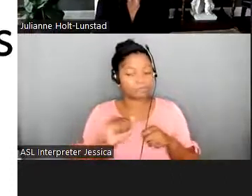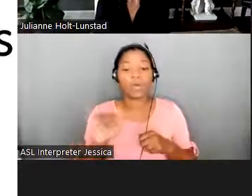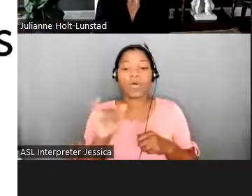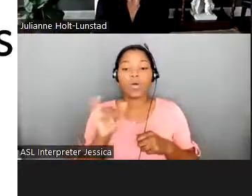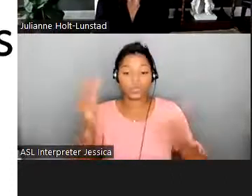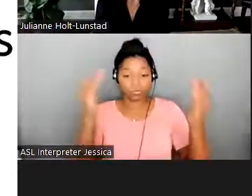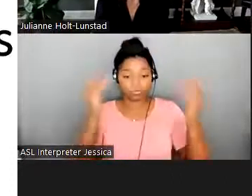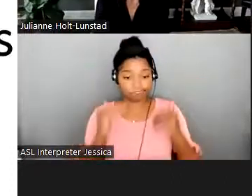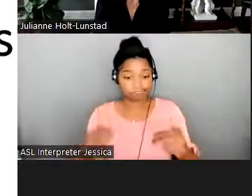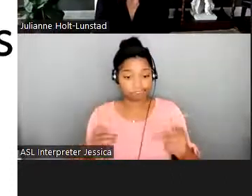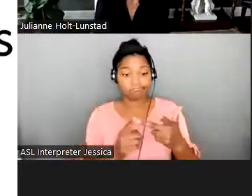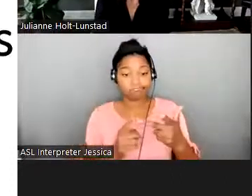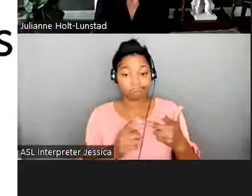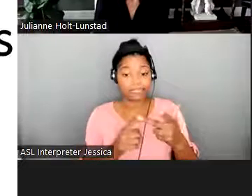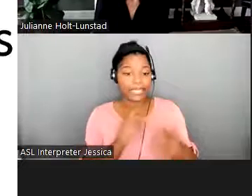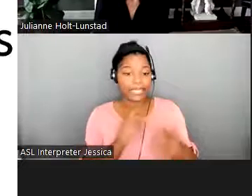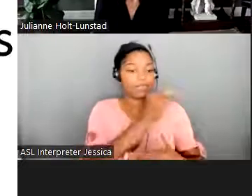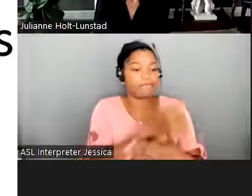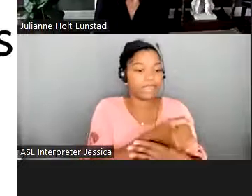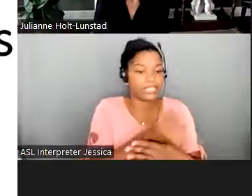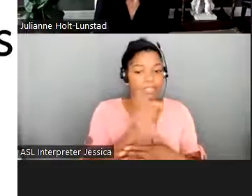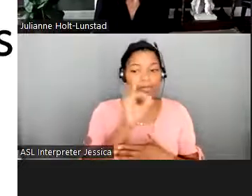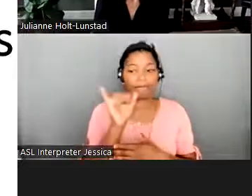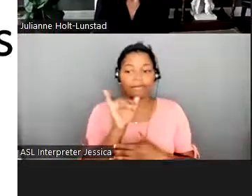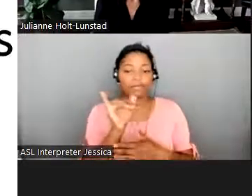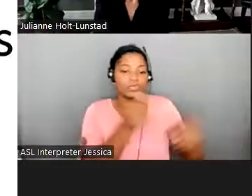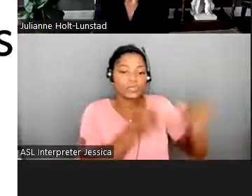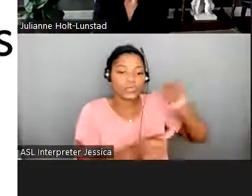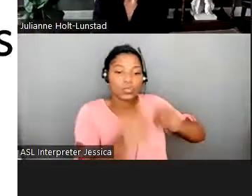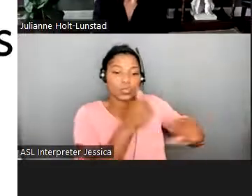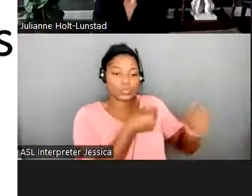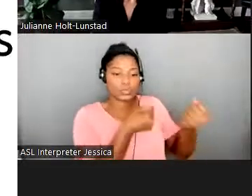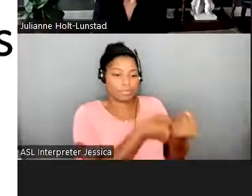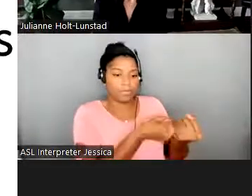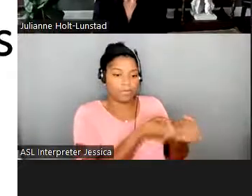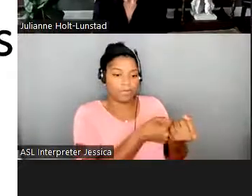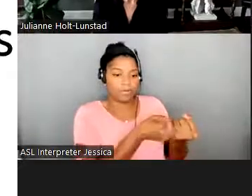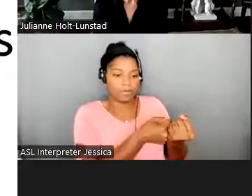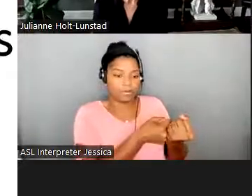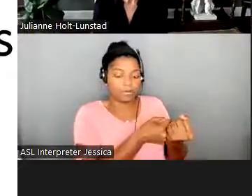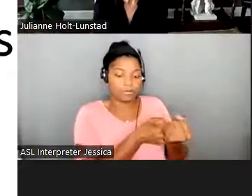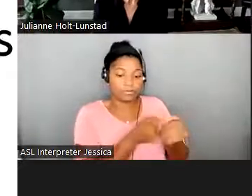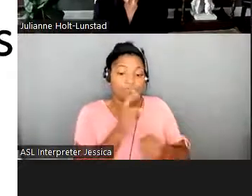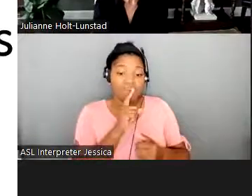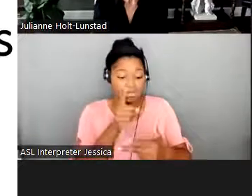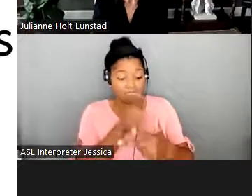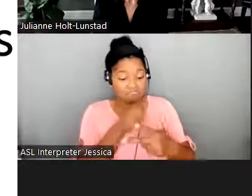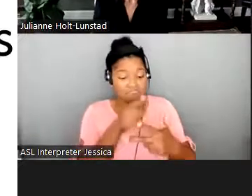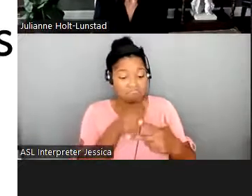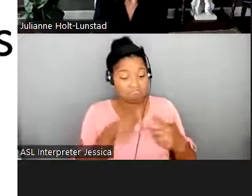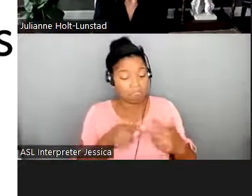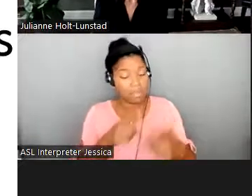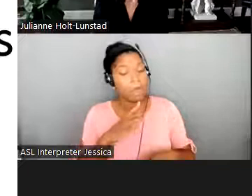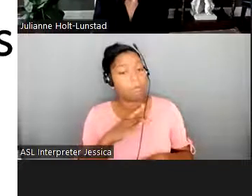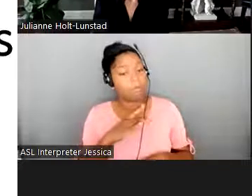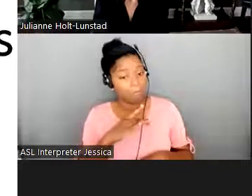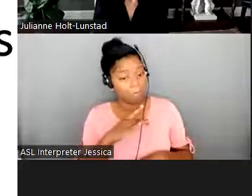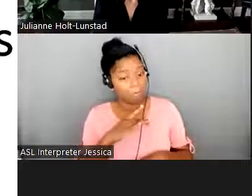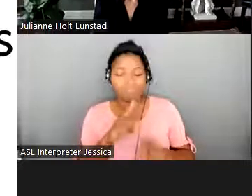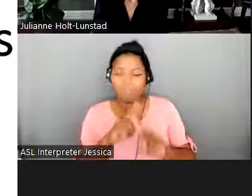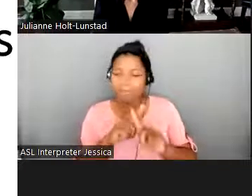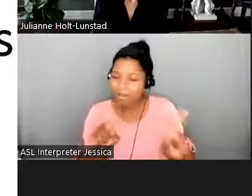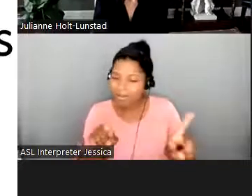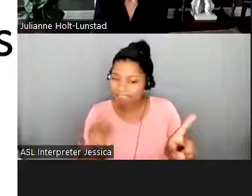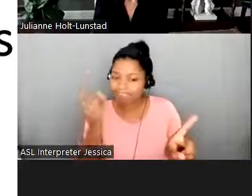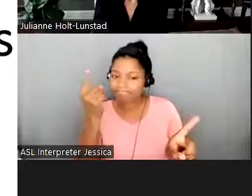social support. And while this is very promising, unfortunately,